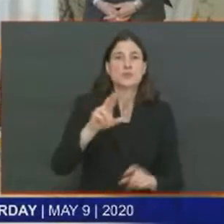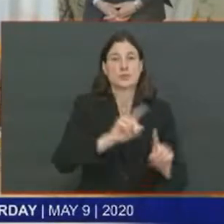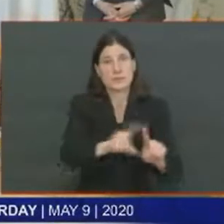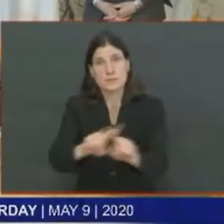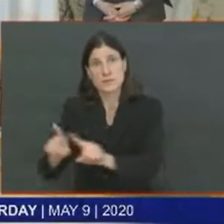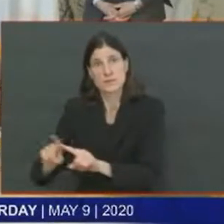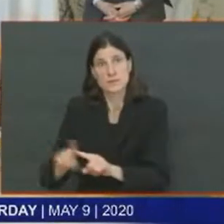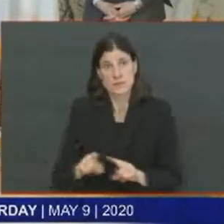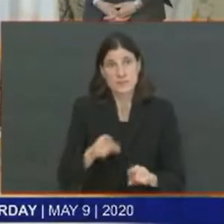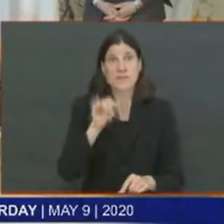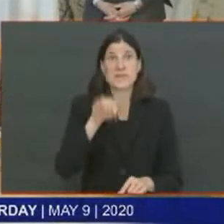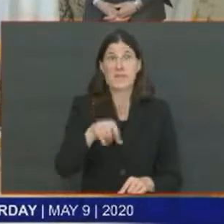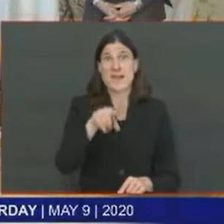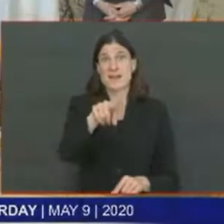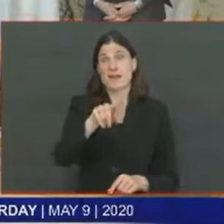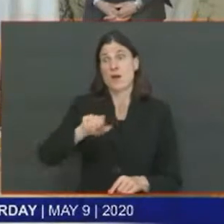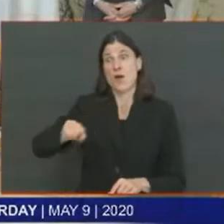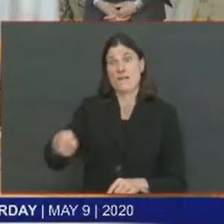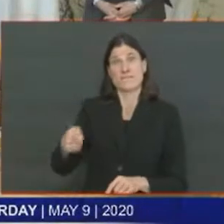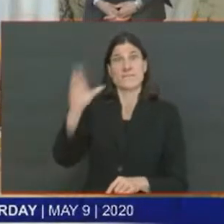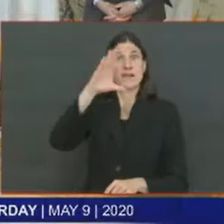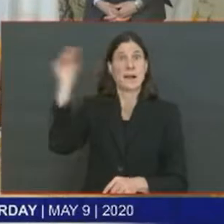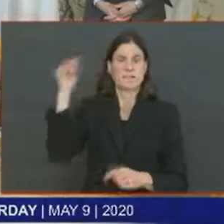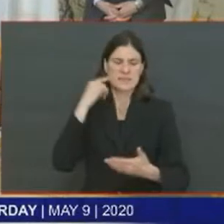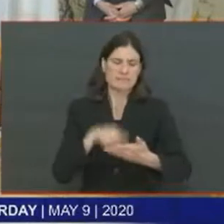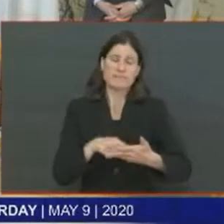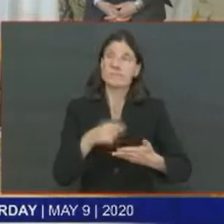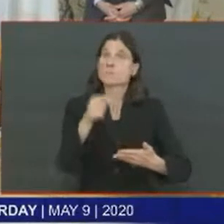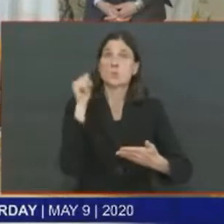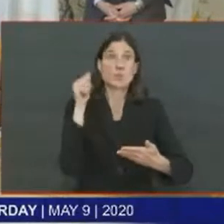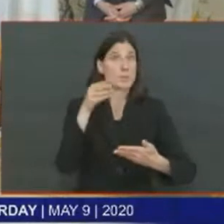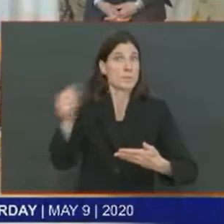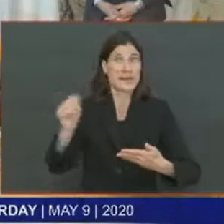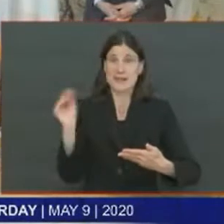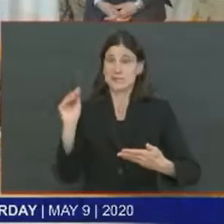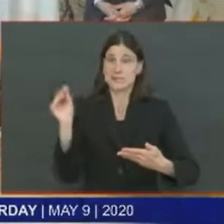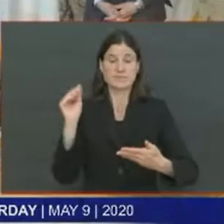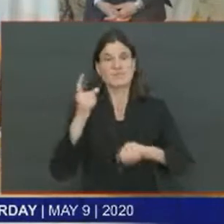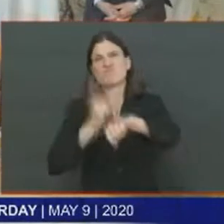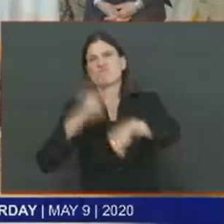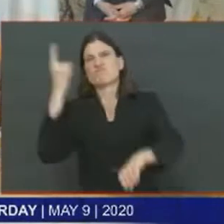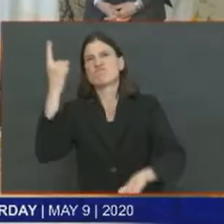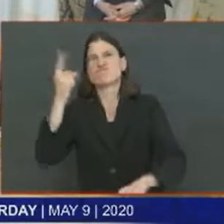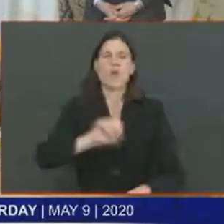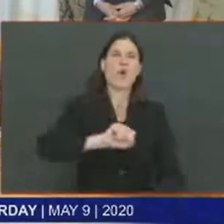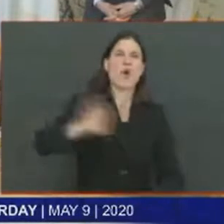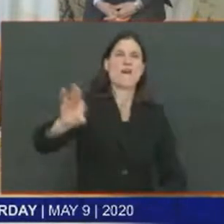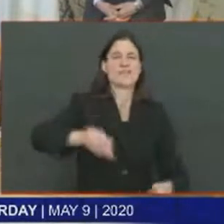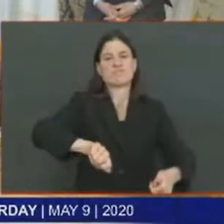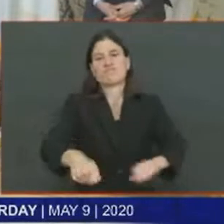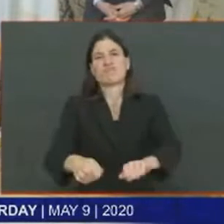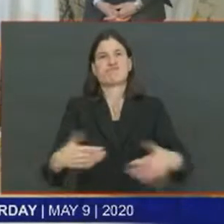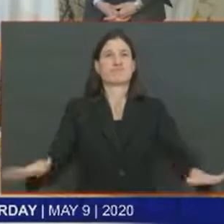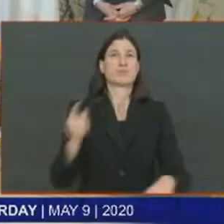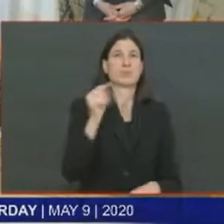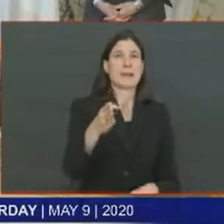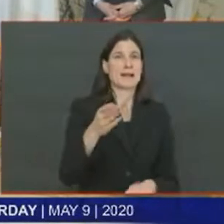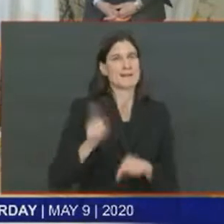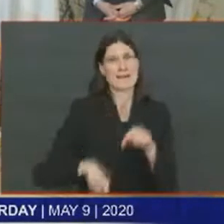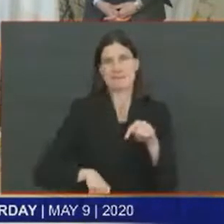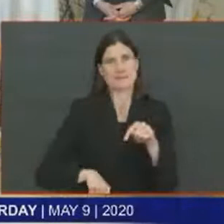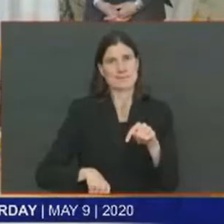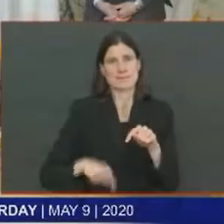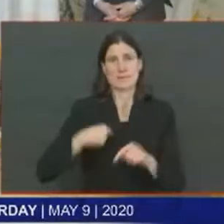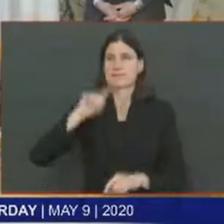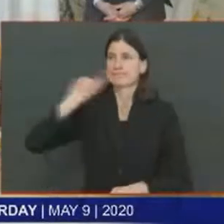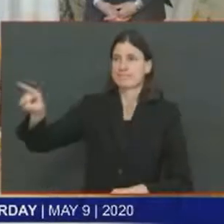very important. So your electric, your gas, your water, your sewer cannot be